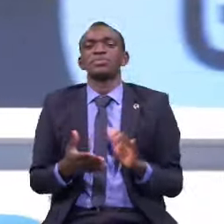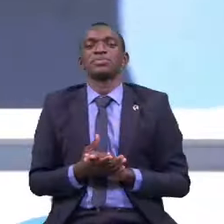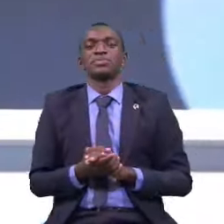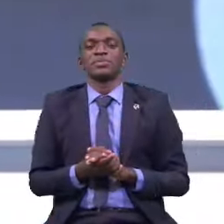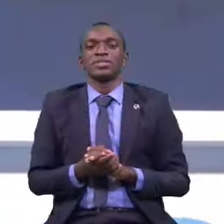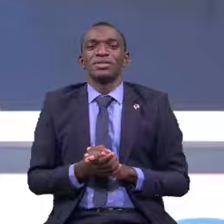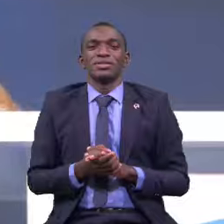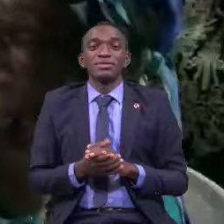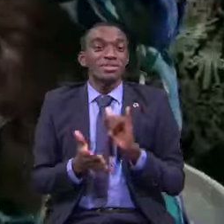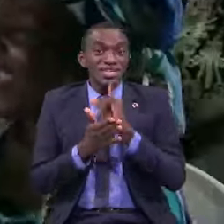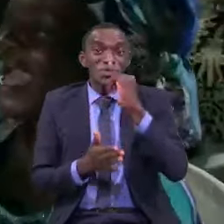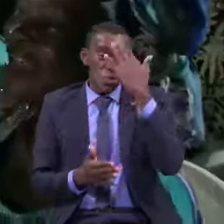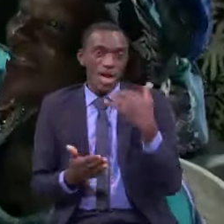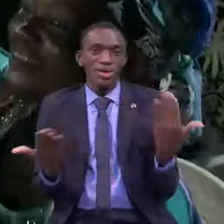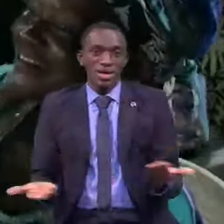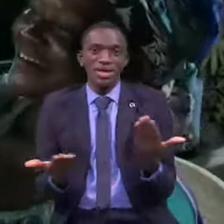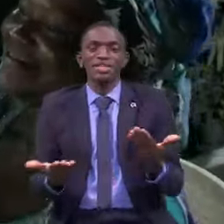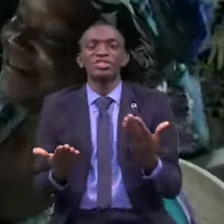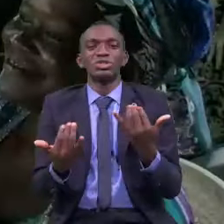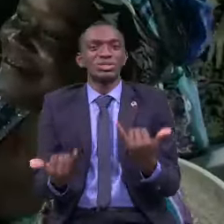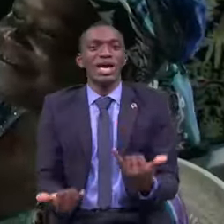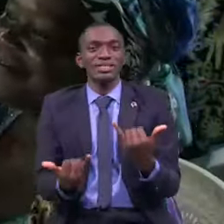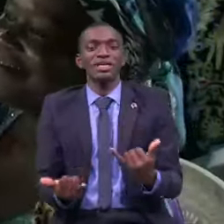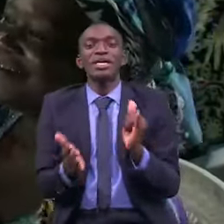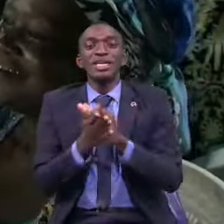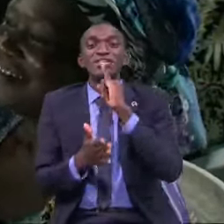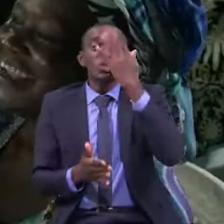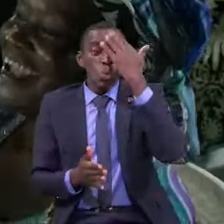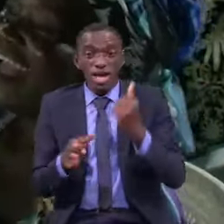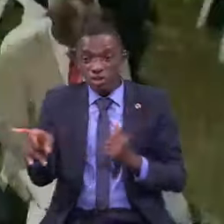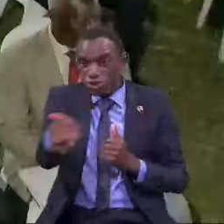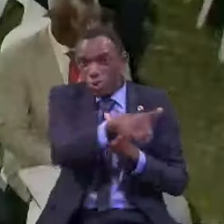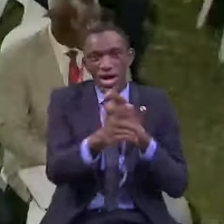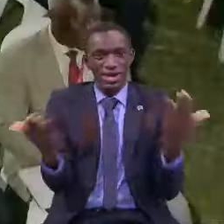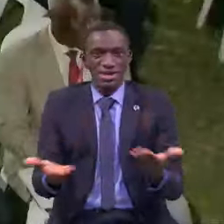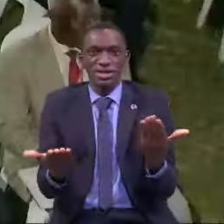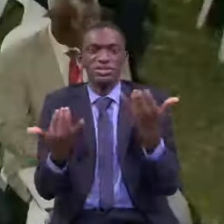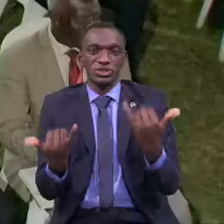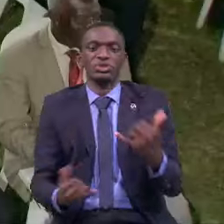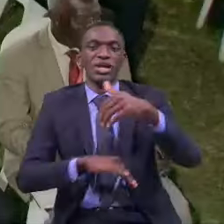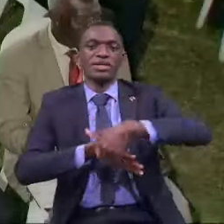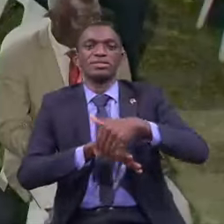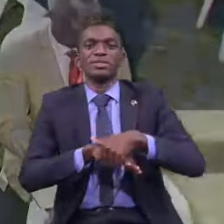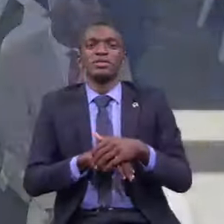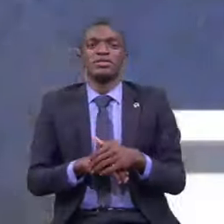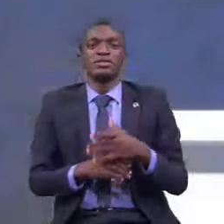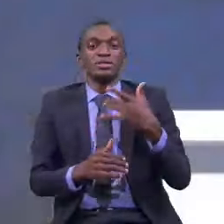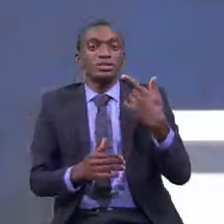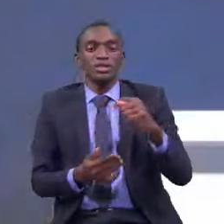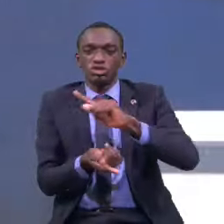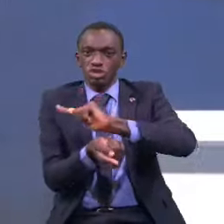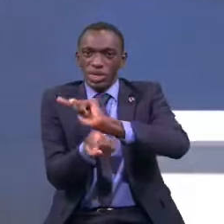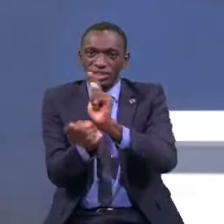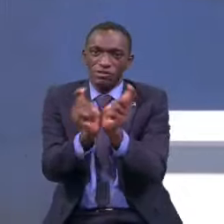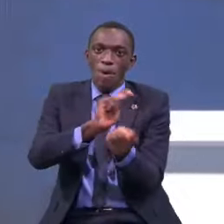That's why we're here tonight. That's why you are here tonight. The transforming power